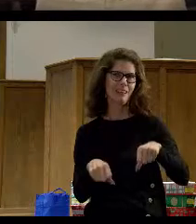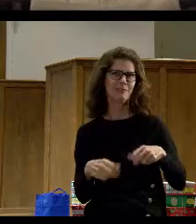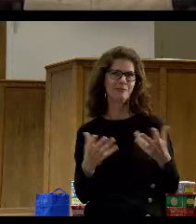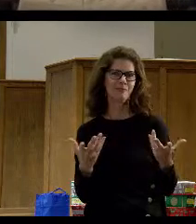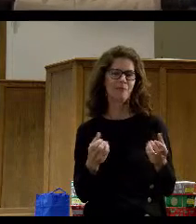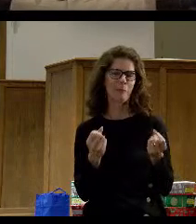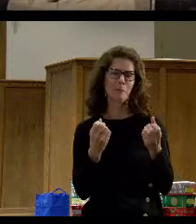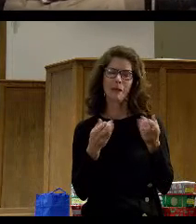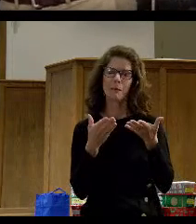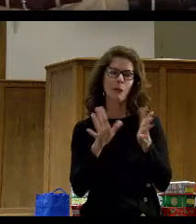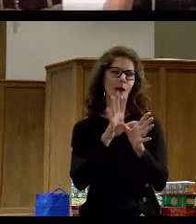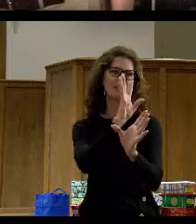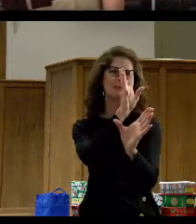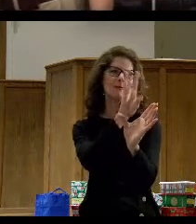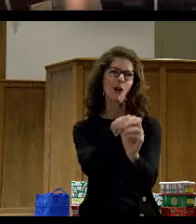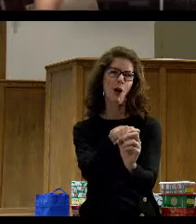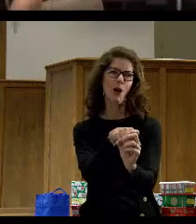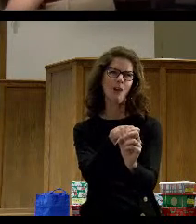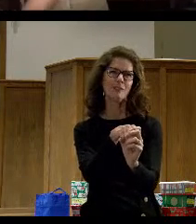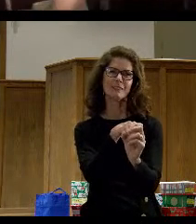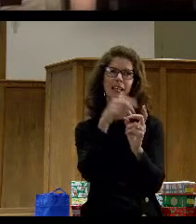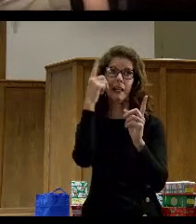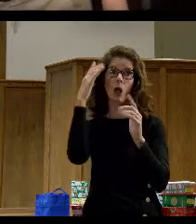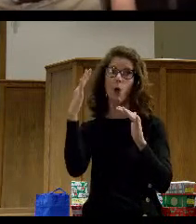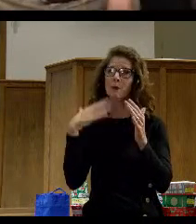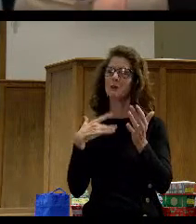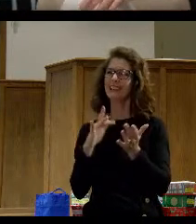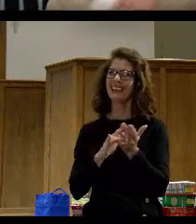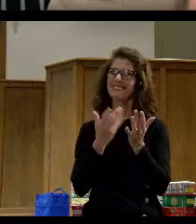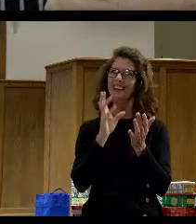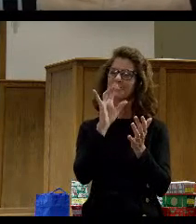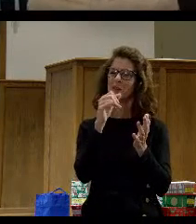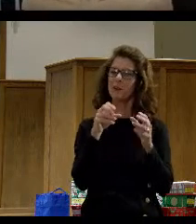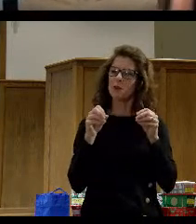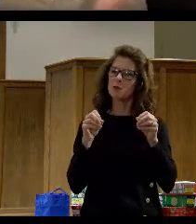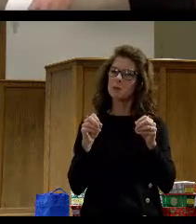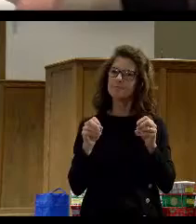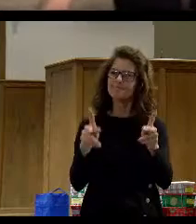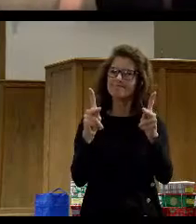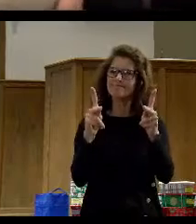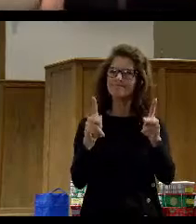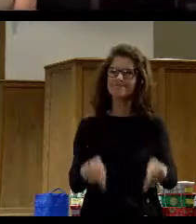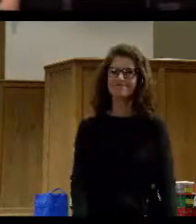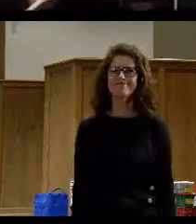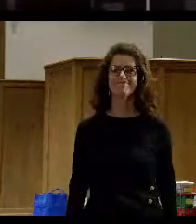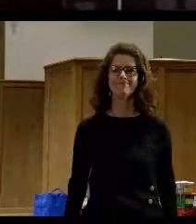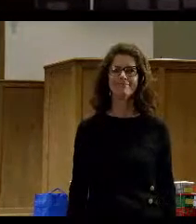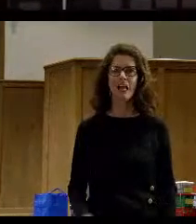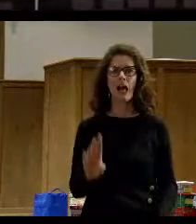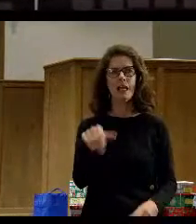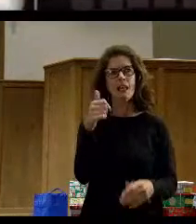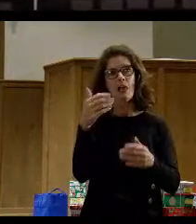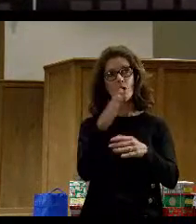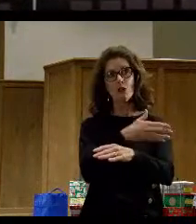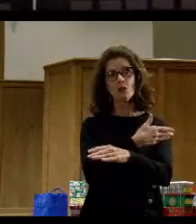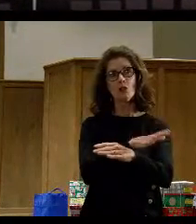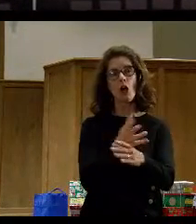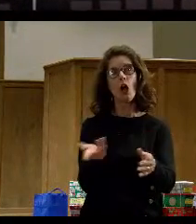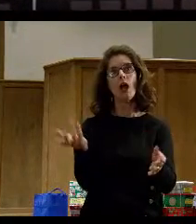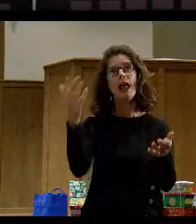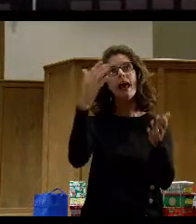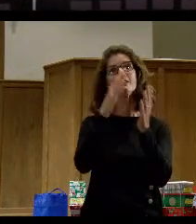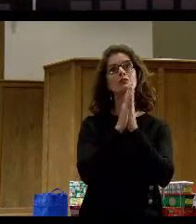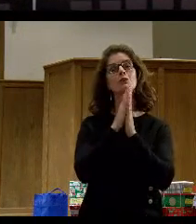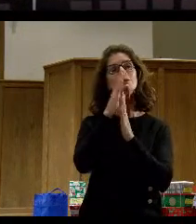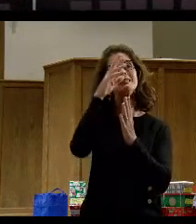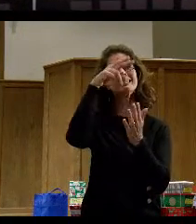to get involved. I hope that you'll take advantage of those. We have another song that we're going to sing together. We're going to ask you to stand at this time. Josh